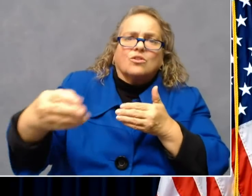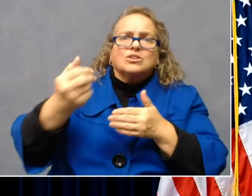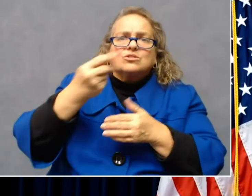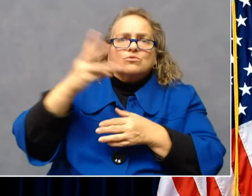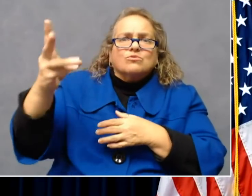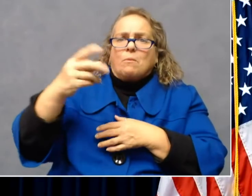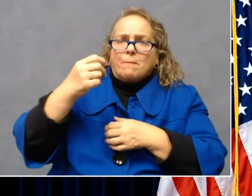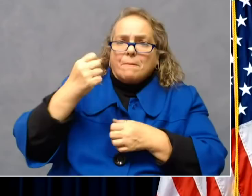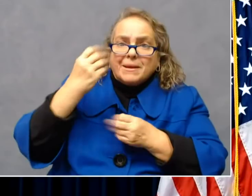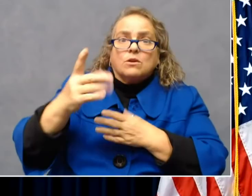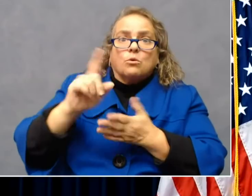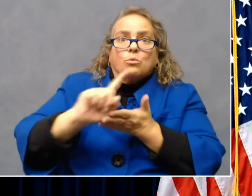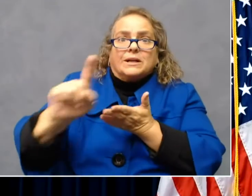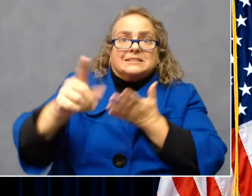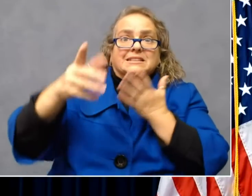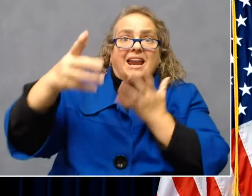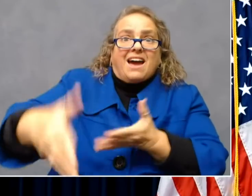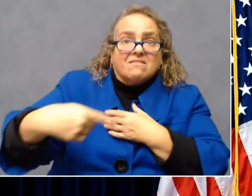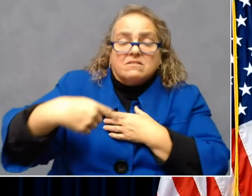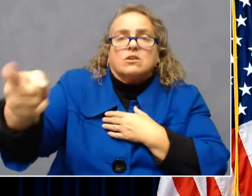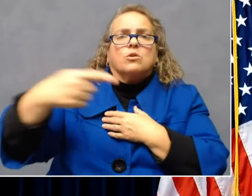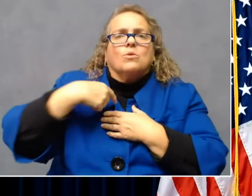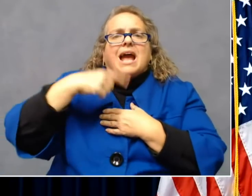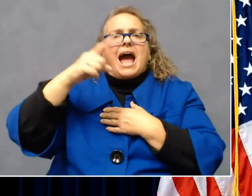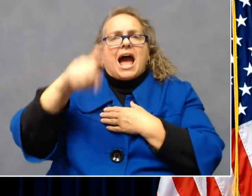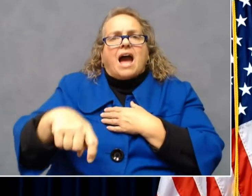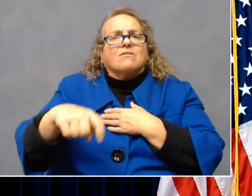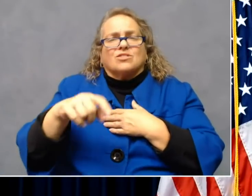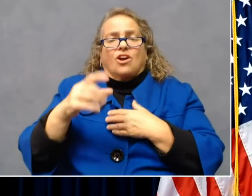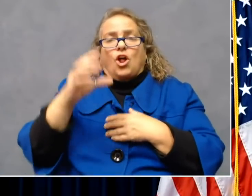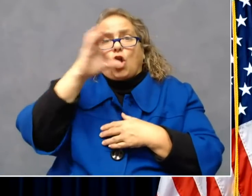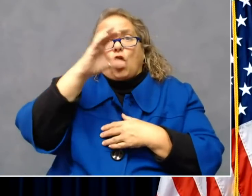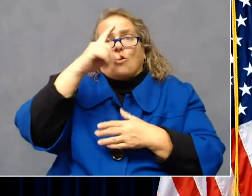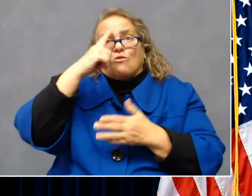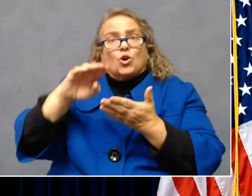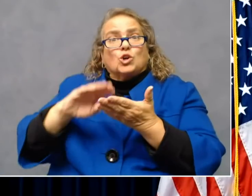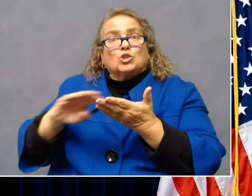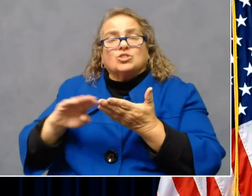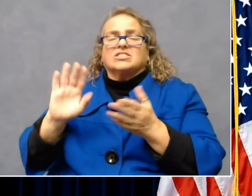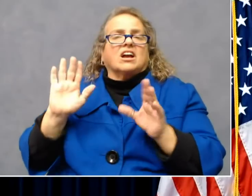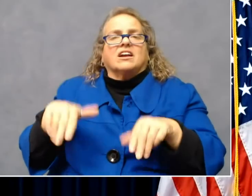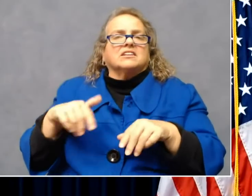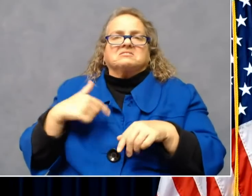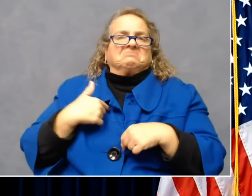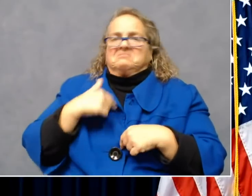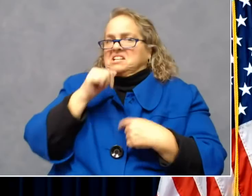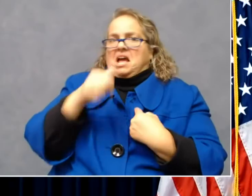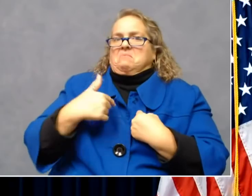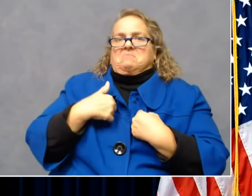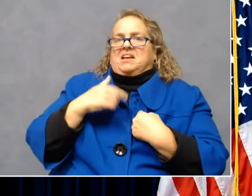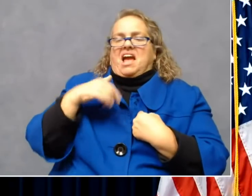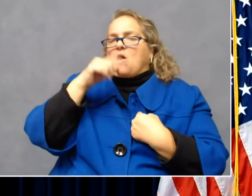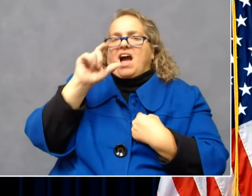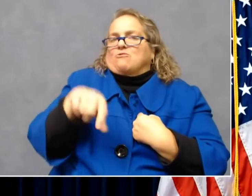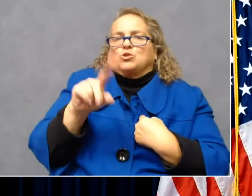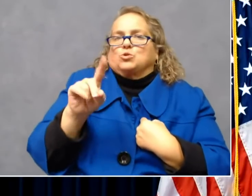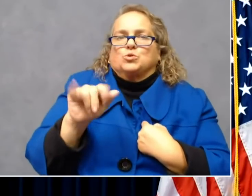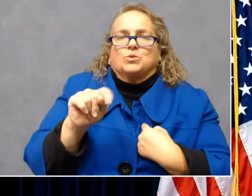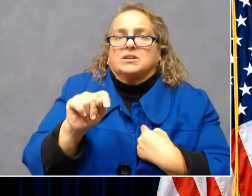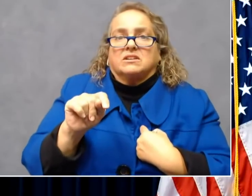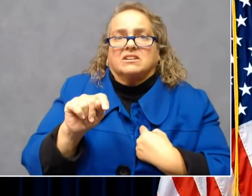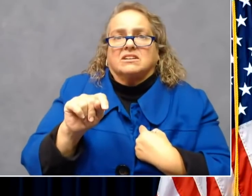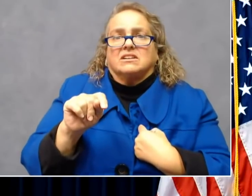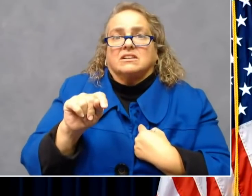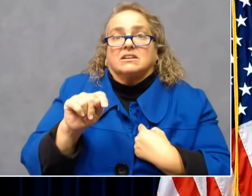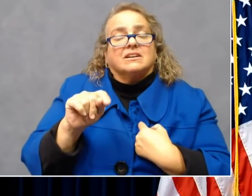exception, but try to be a part of Team Kentucky, and we can stop this escalation. Or we can